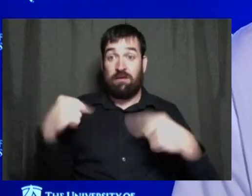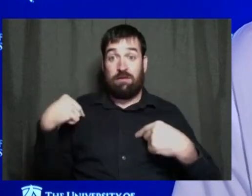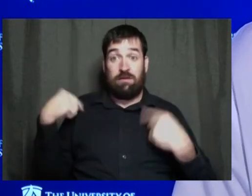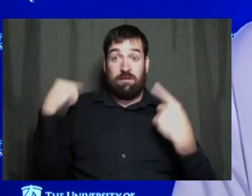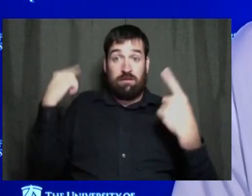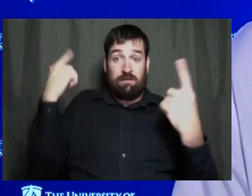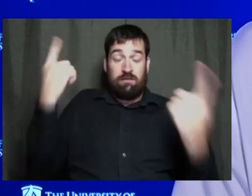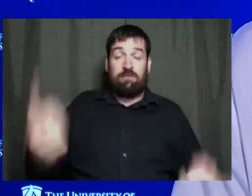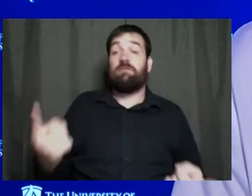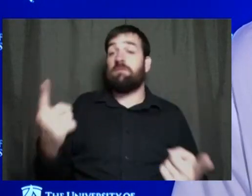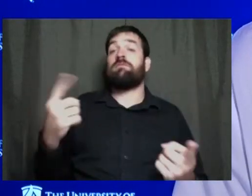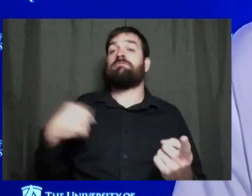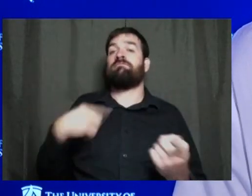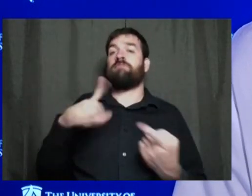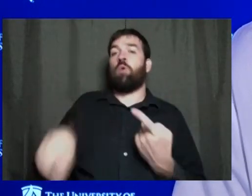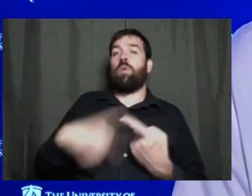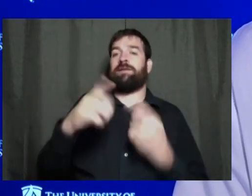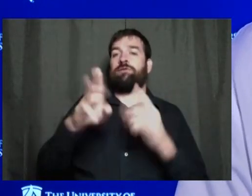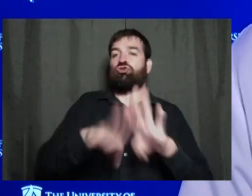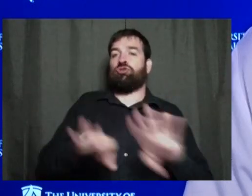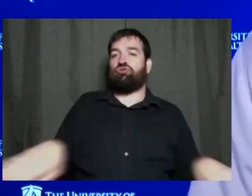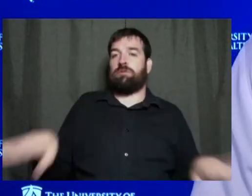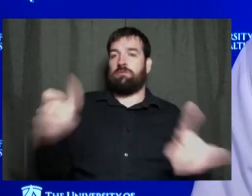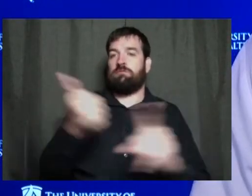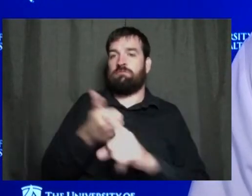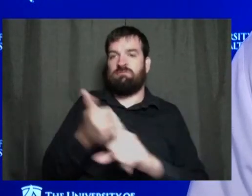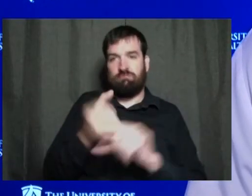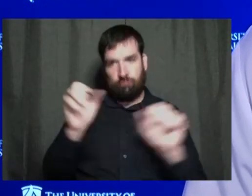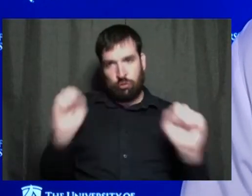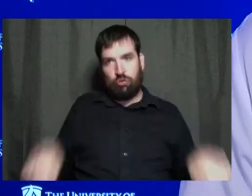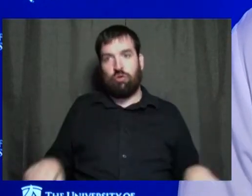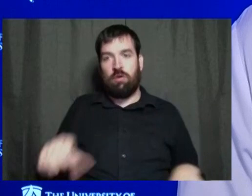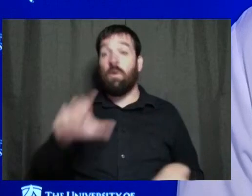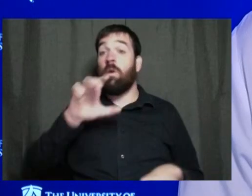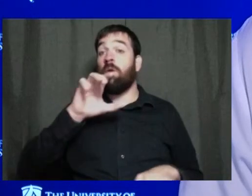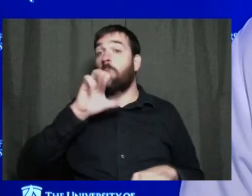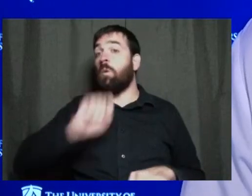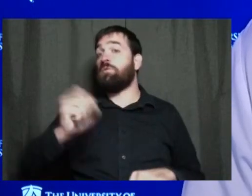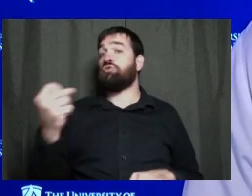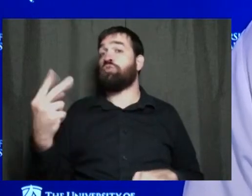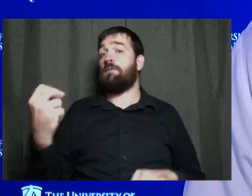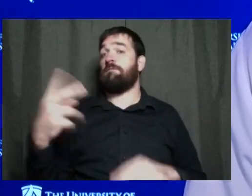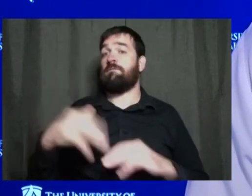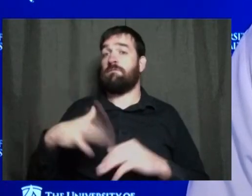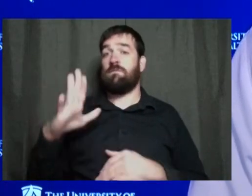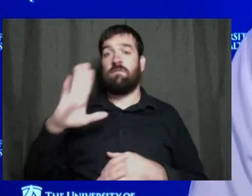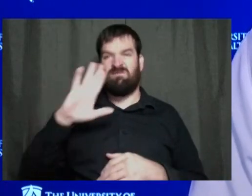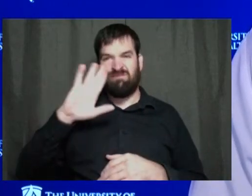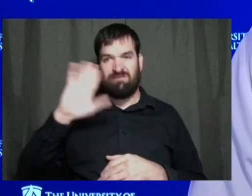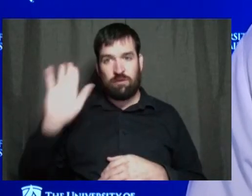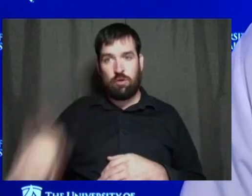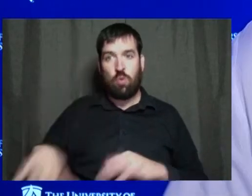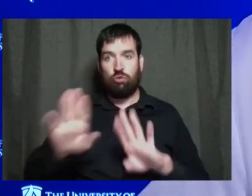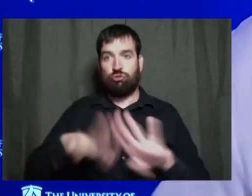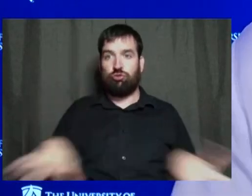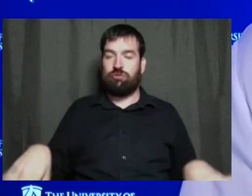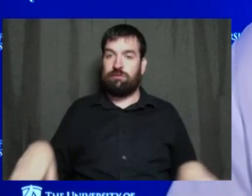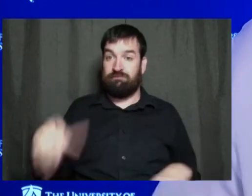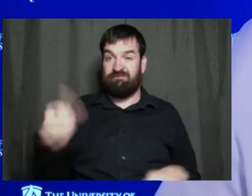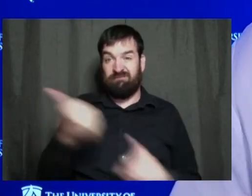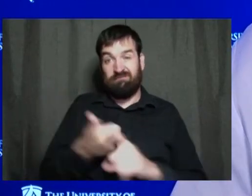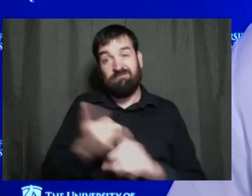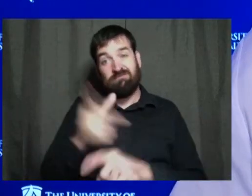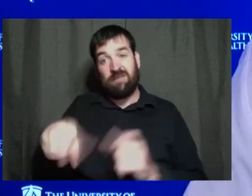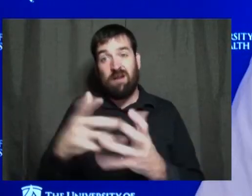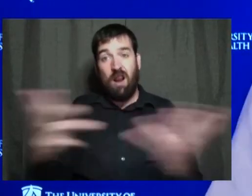about when the children were able to get vaccinated, those 12 and up, because we know that children need a lot of vaccine